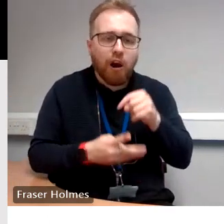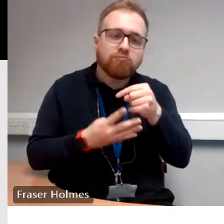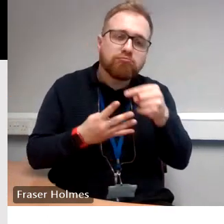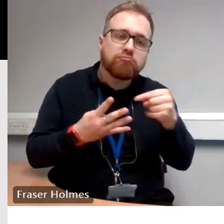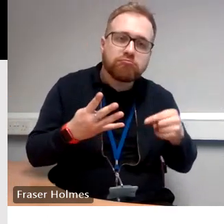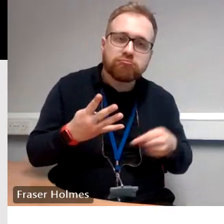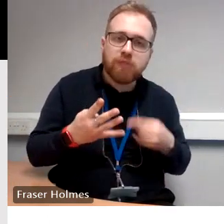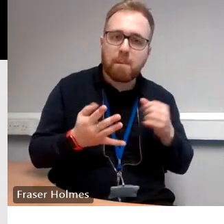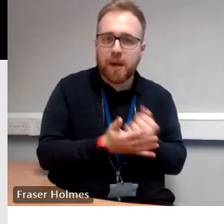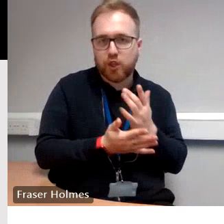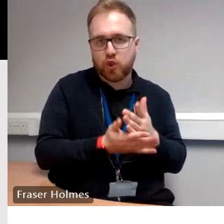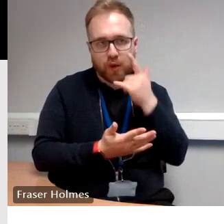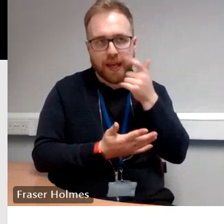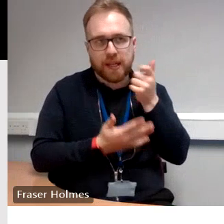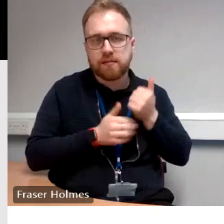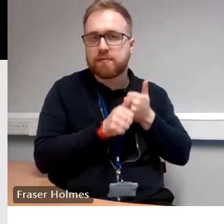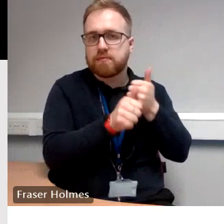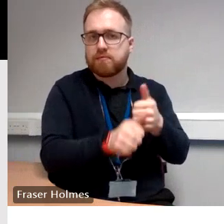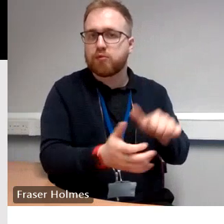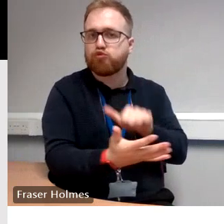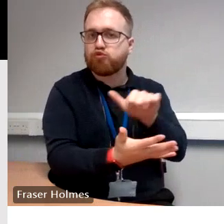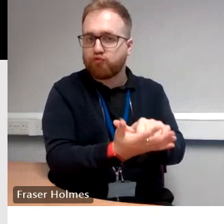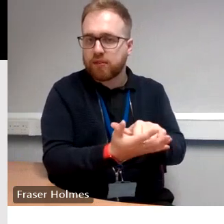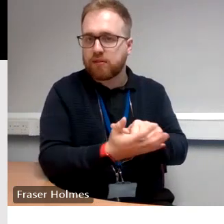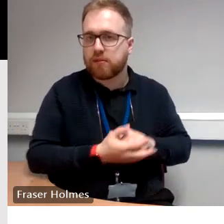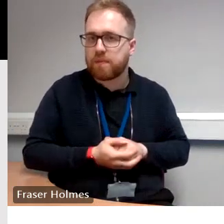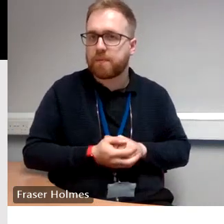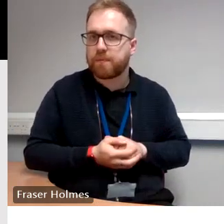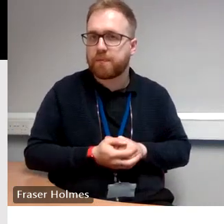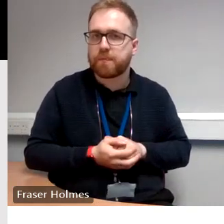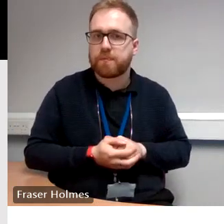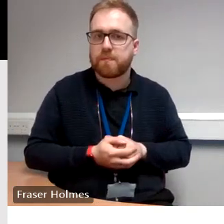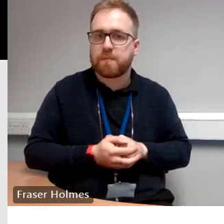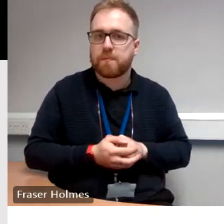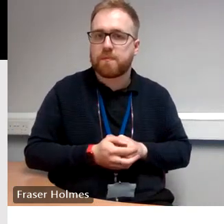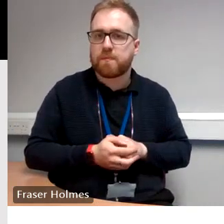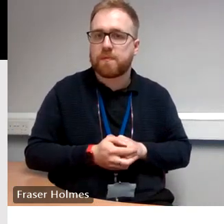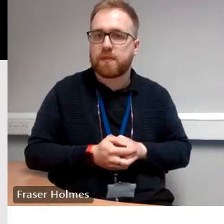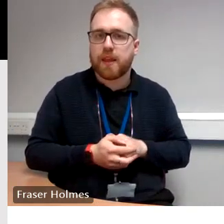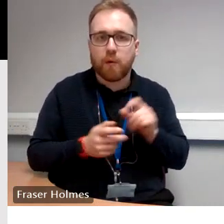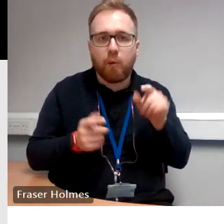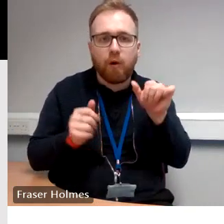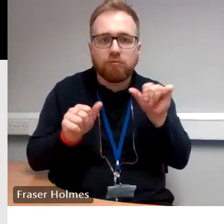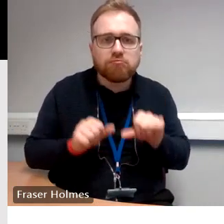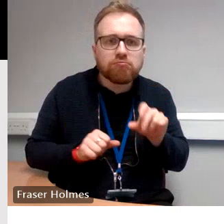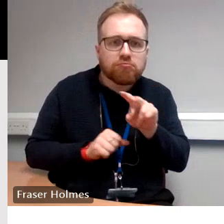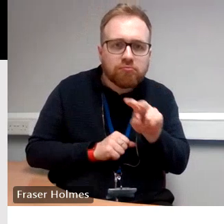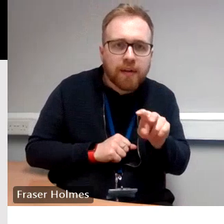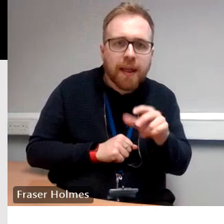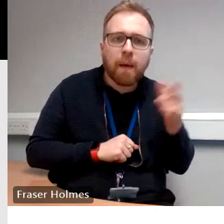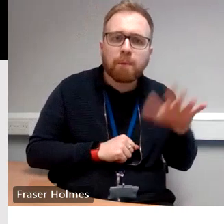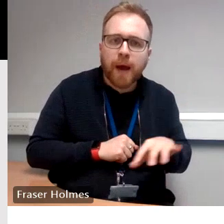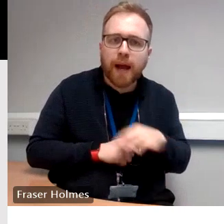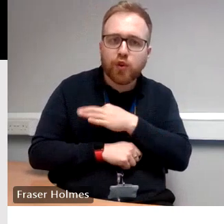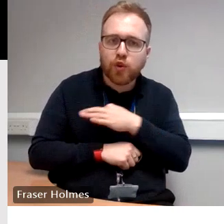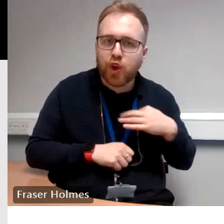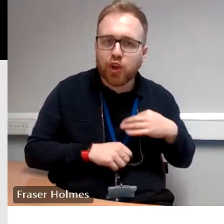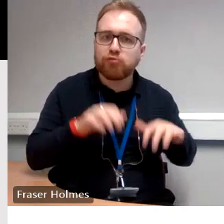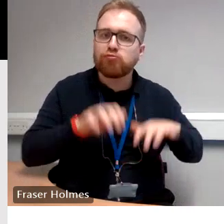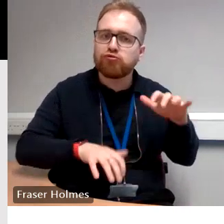for the support that we offer. And then what have we got there? Returning back to surgery, writing